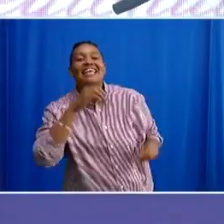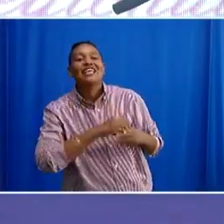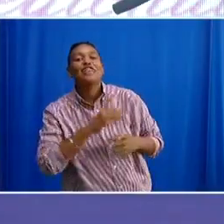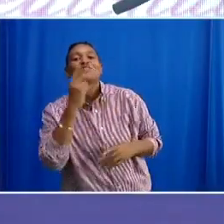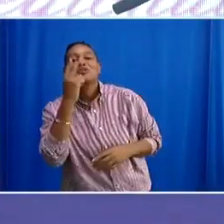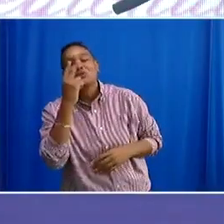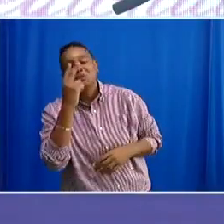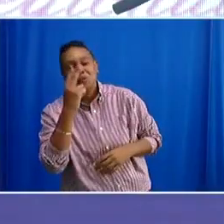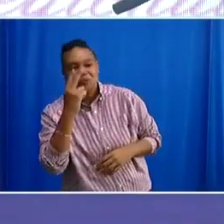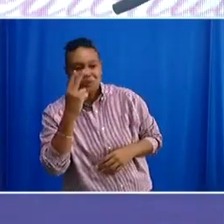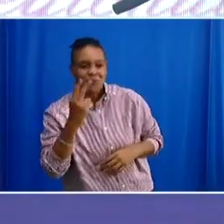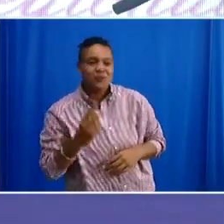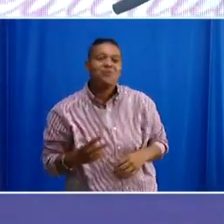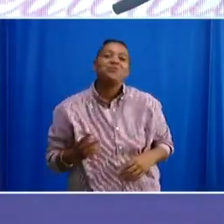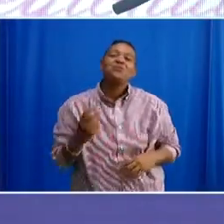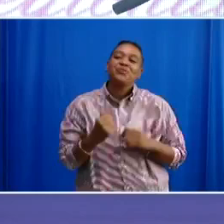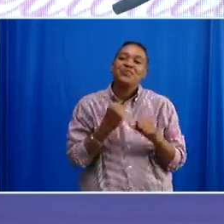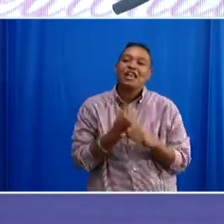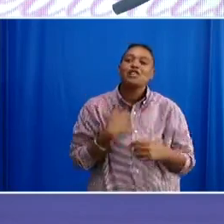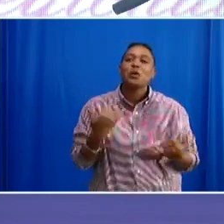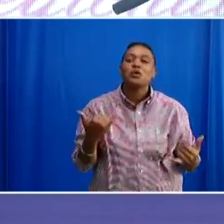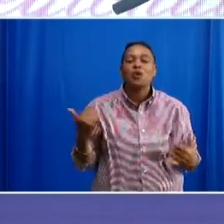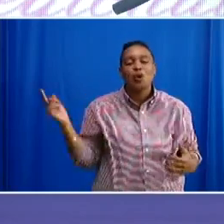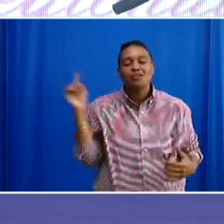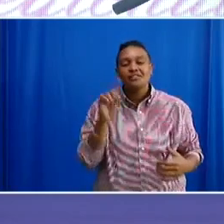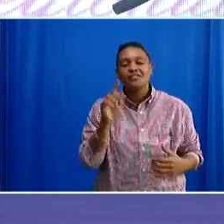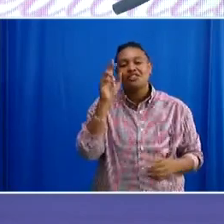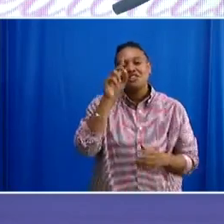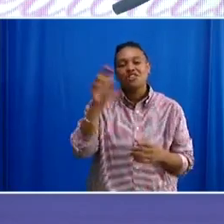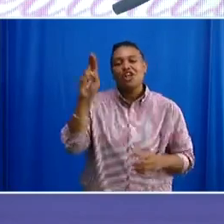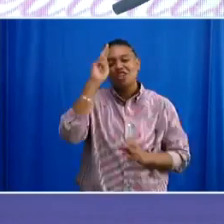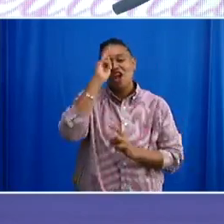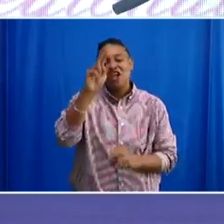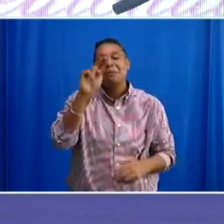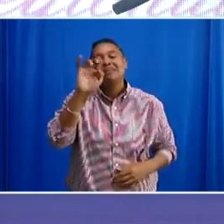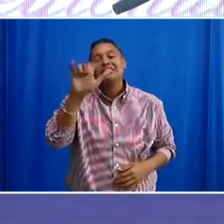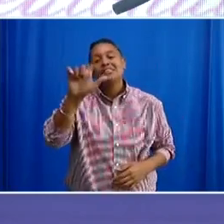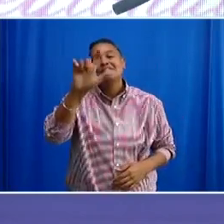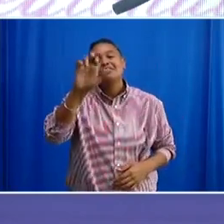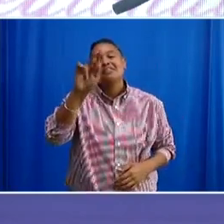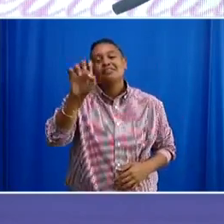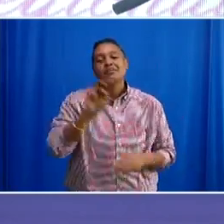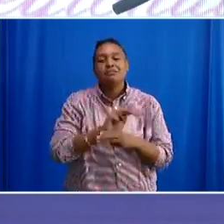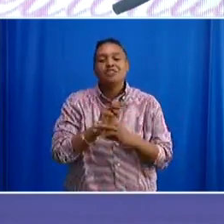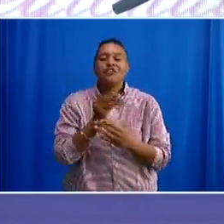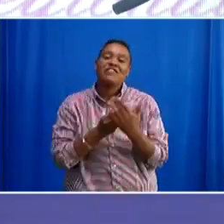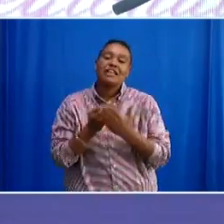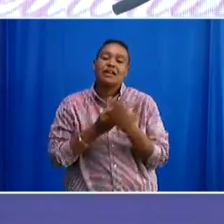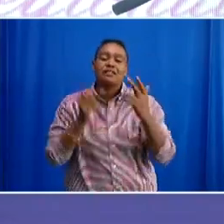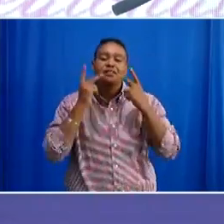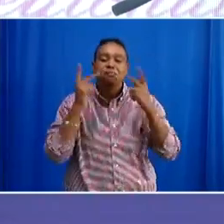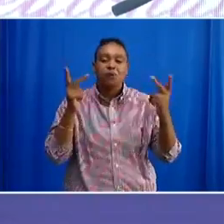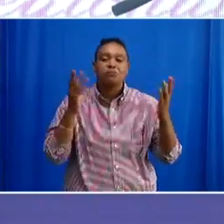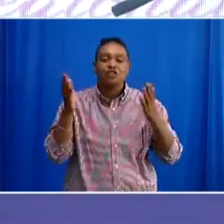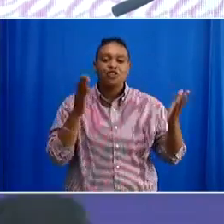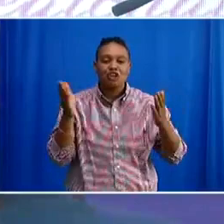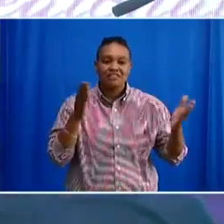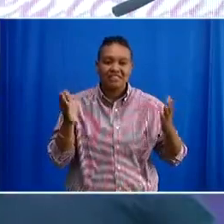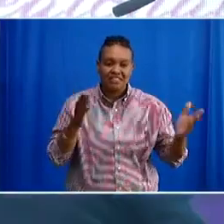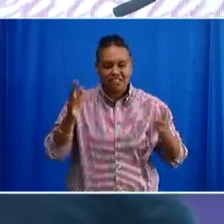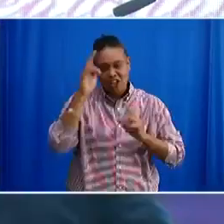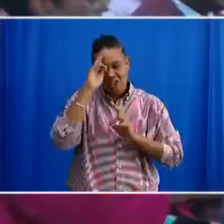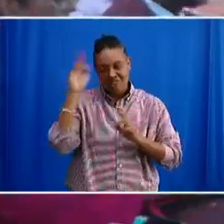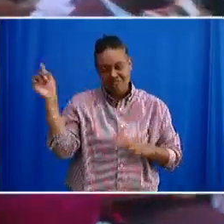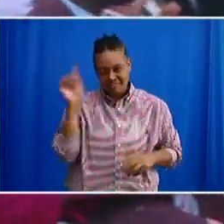So we welcome at this time for the main address, Dr. the Honorable Nigel Clarke, Minister of Finance and the Public Service. Round of